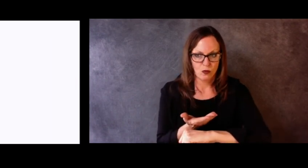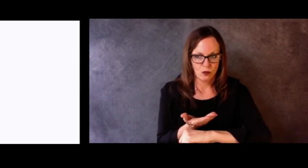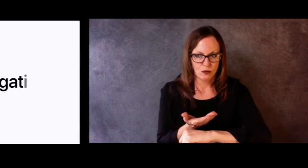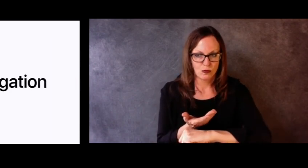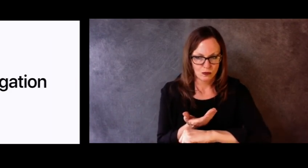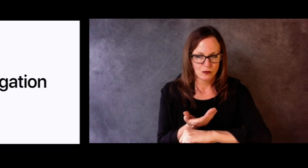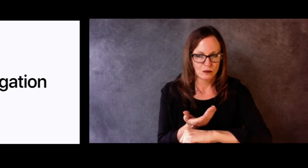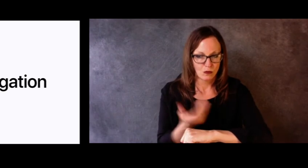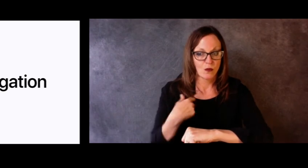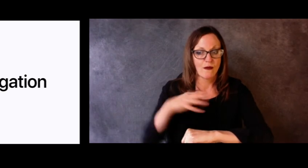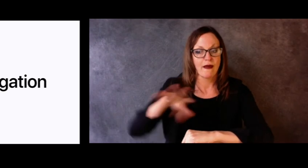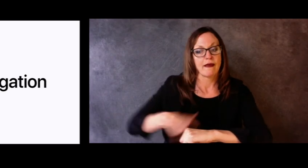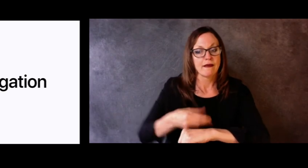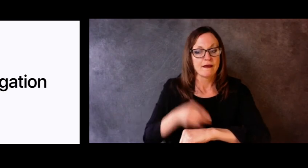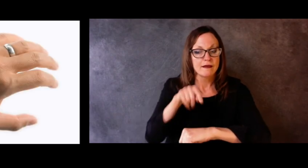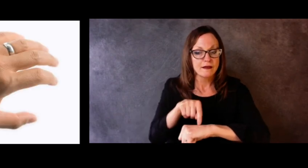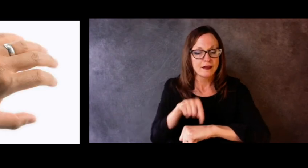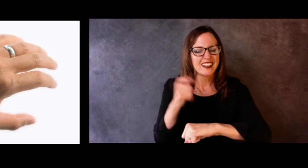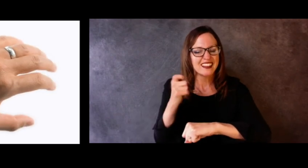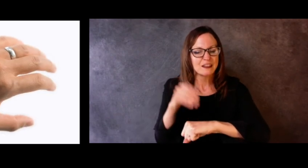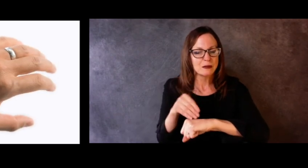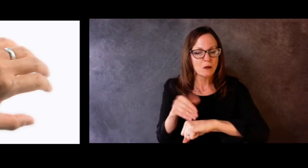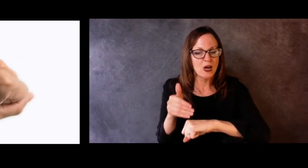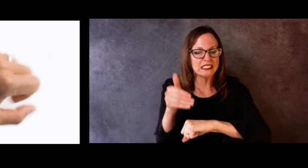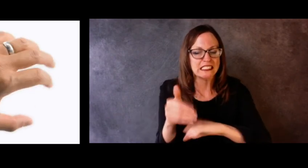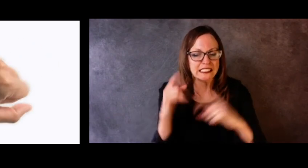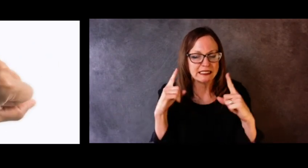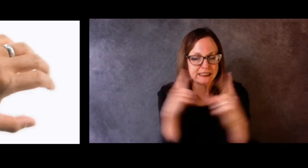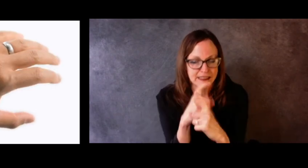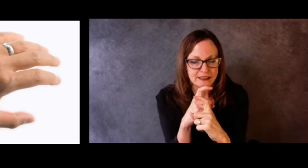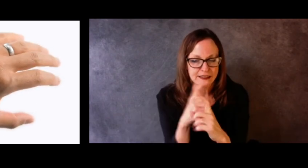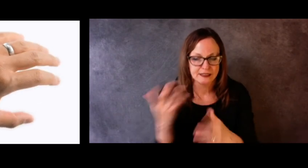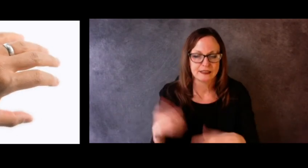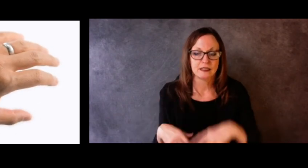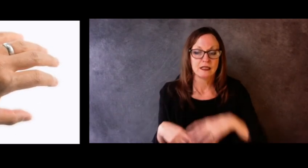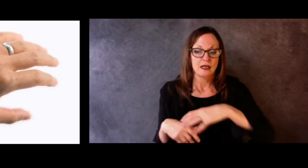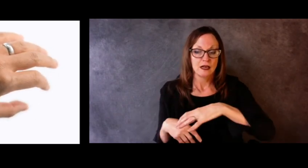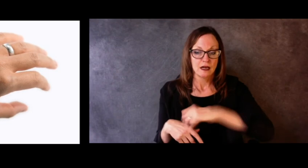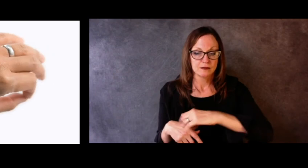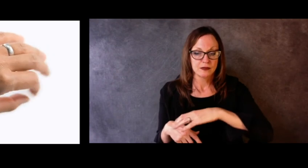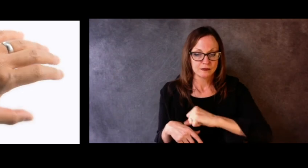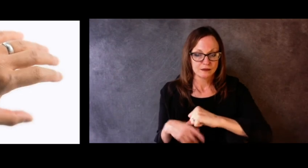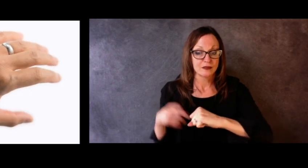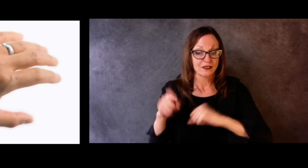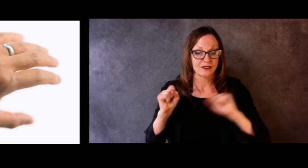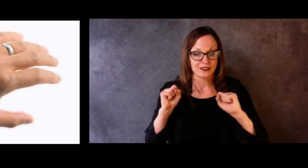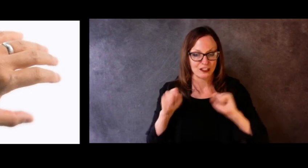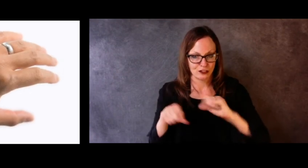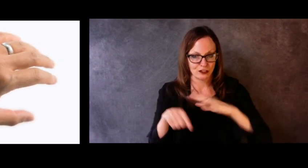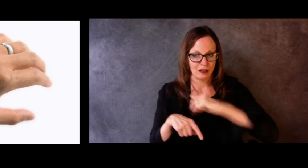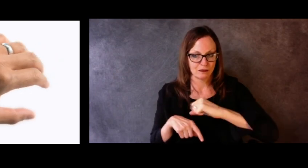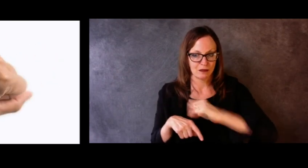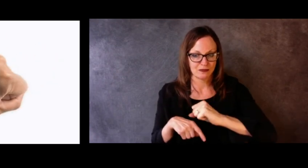additional controls for more complex navigation, like ending a workout. Double clench to bring up the action menu, pinch to move focus to the